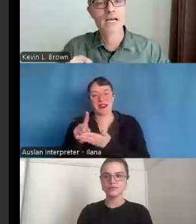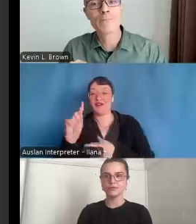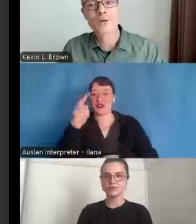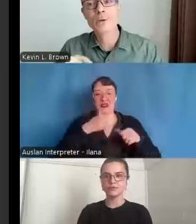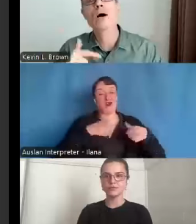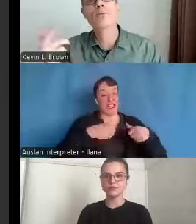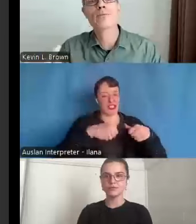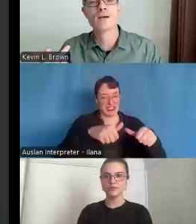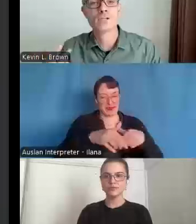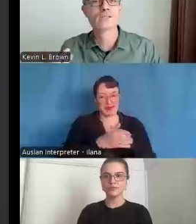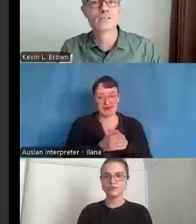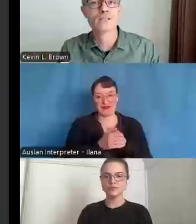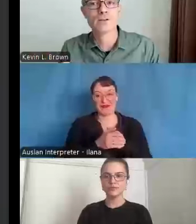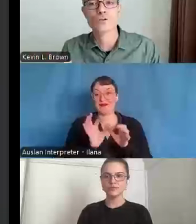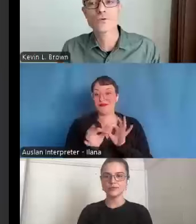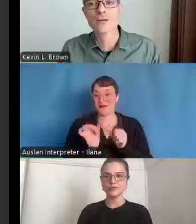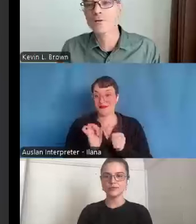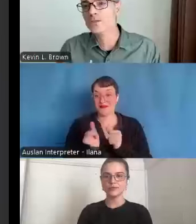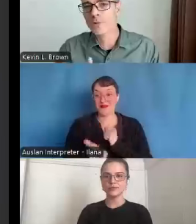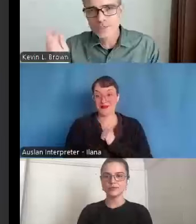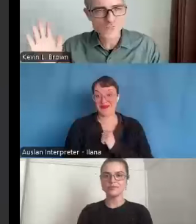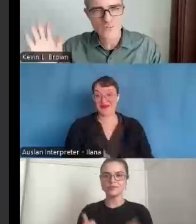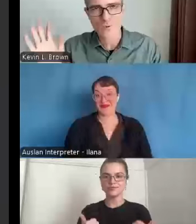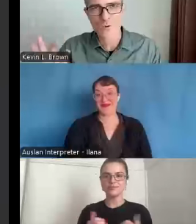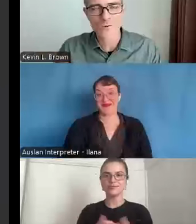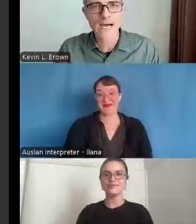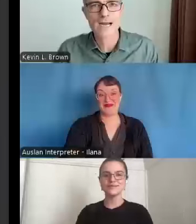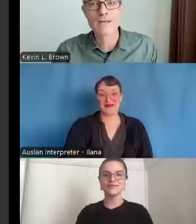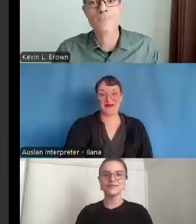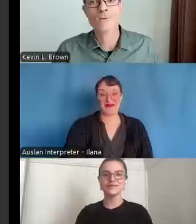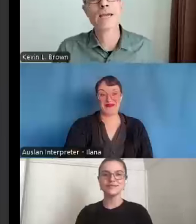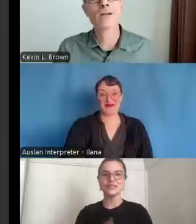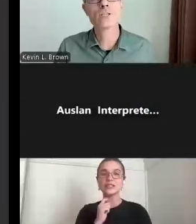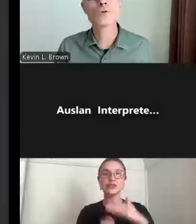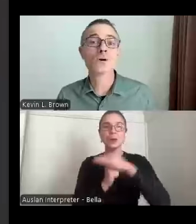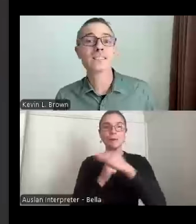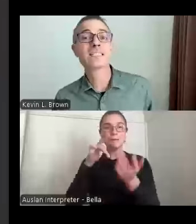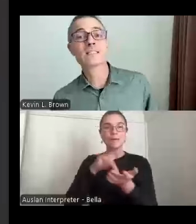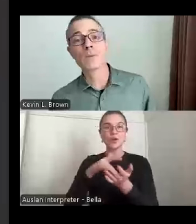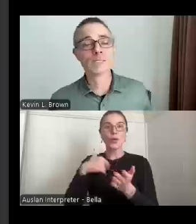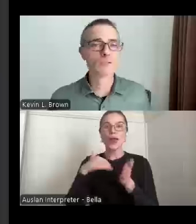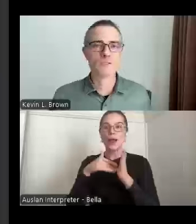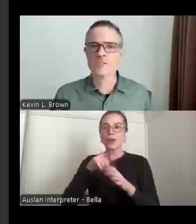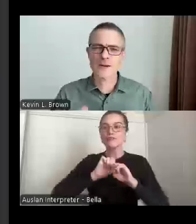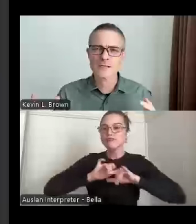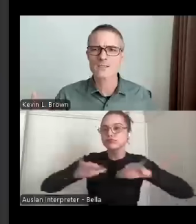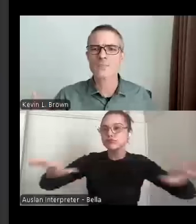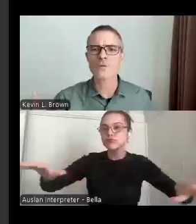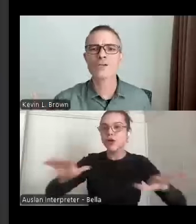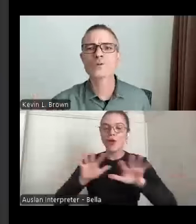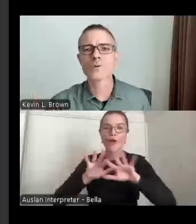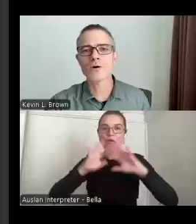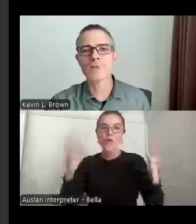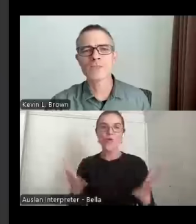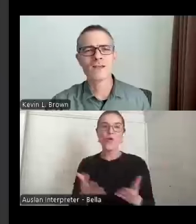see in the top middle, we helped the Justice Defender story reach millions of people worldwide with Anderson Cooper on 60 Minutes, which is America's